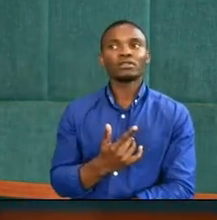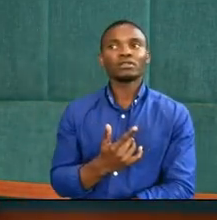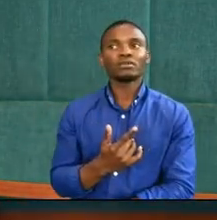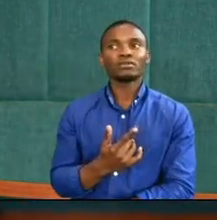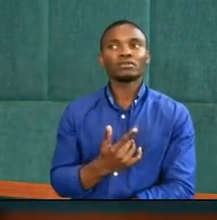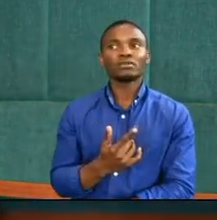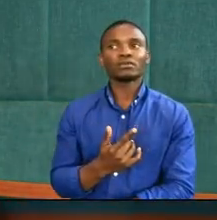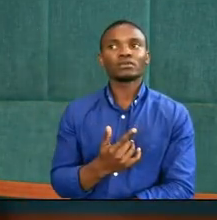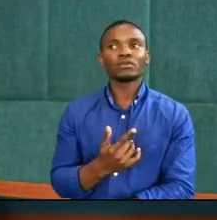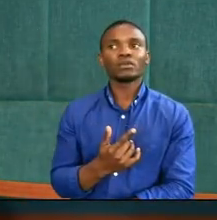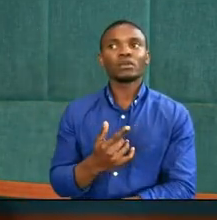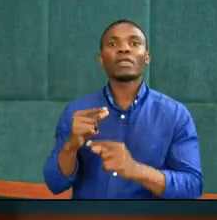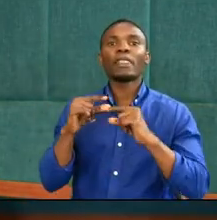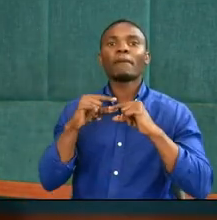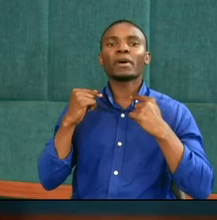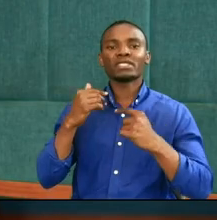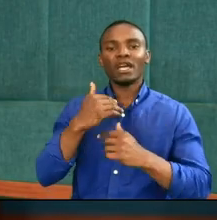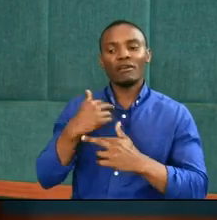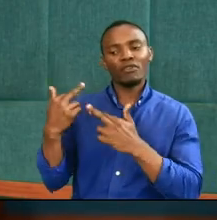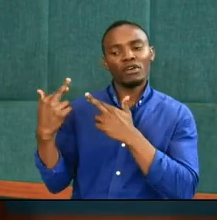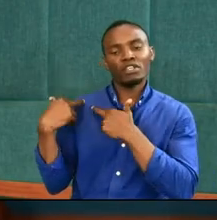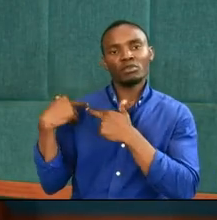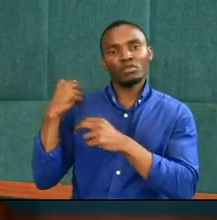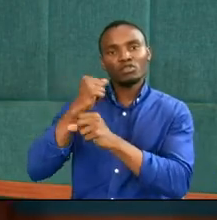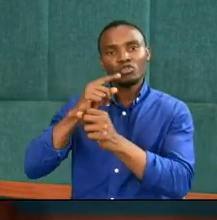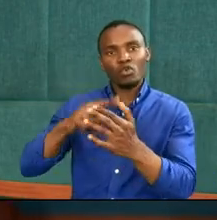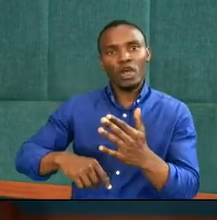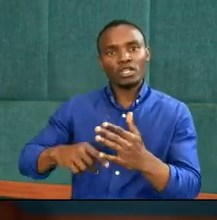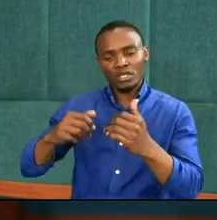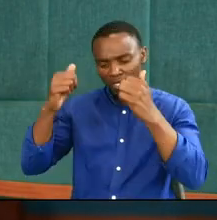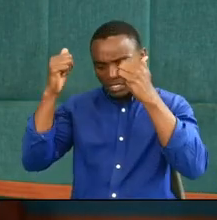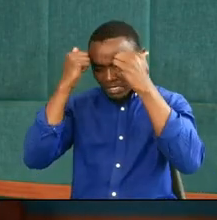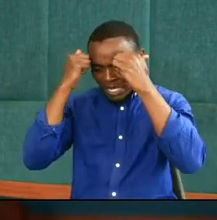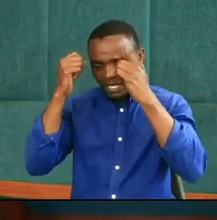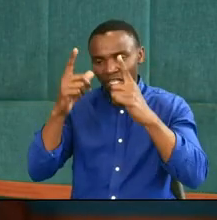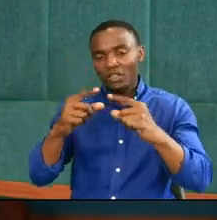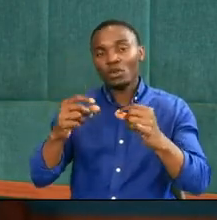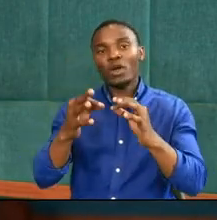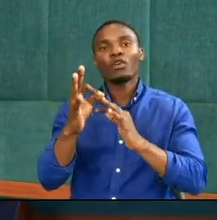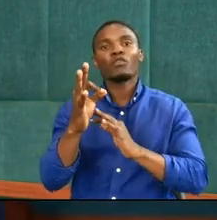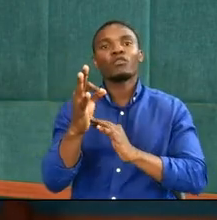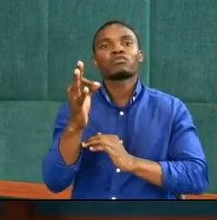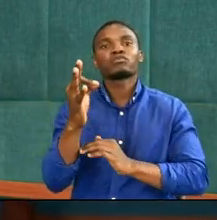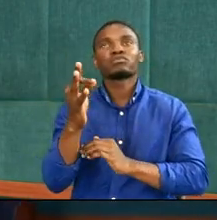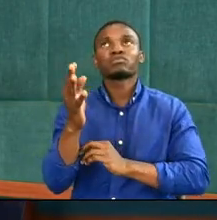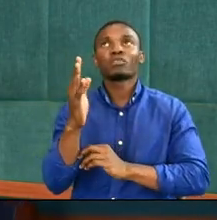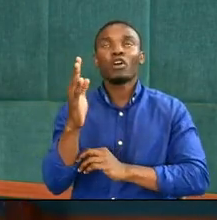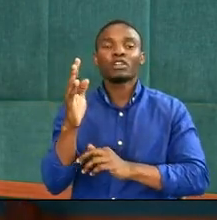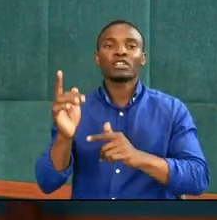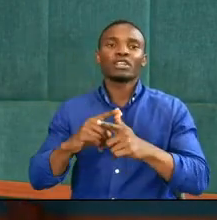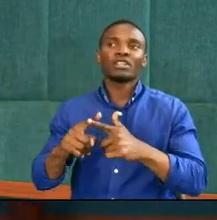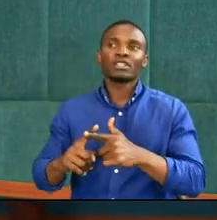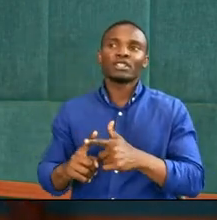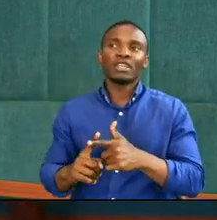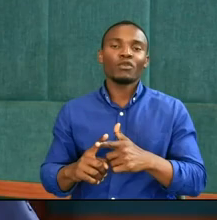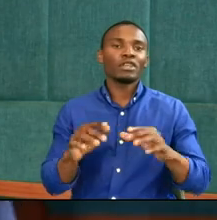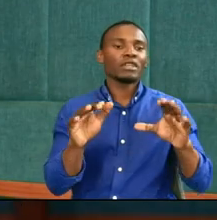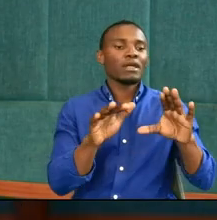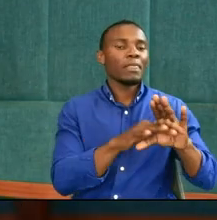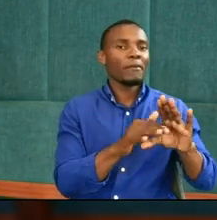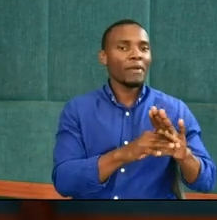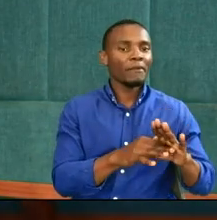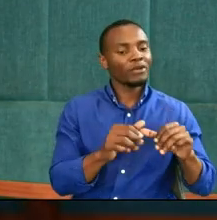responsibility to study the word of God and keep watching while the church member does the work. Hello,